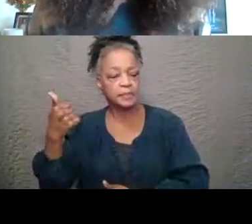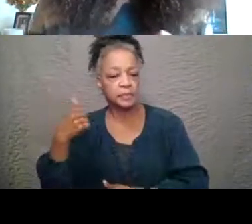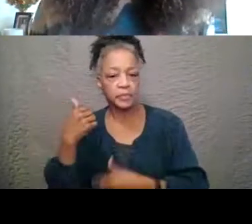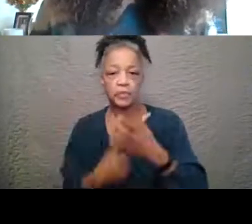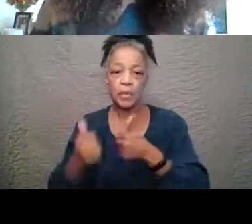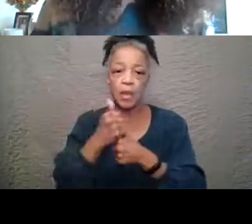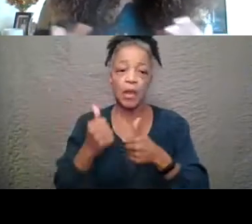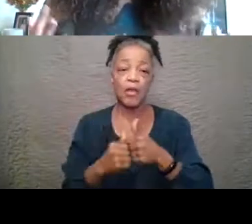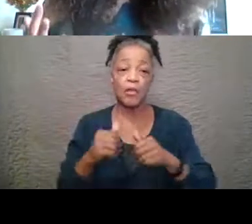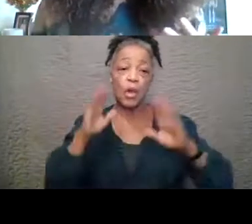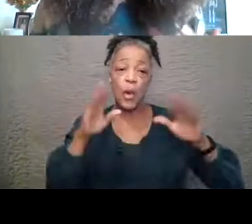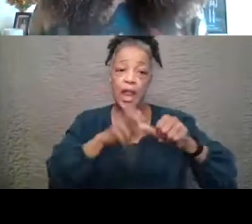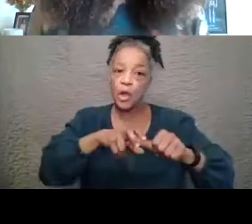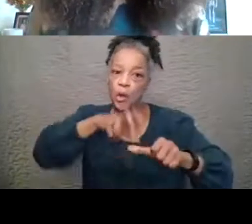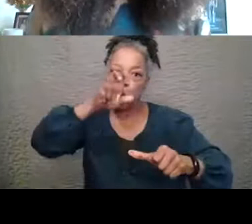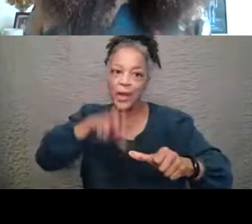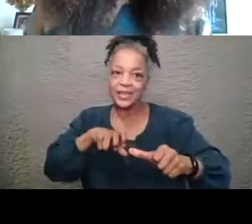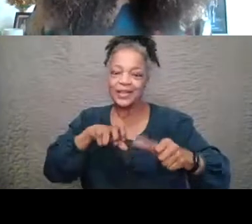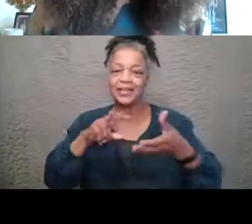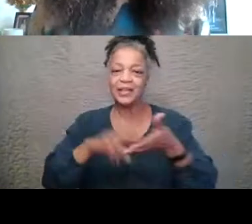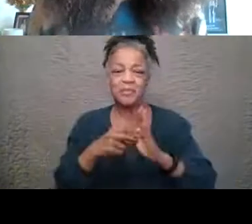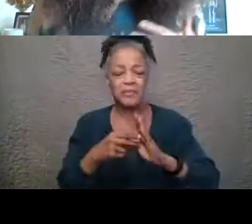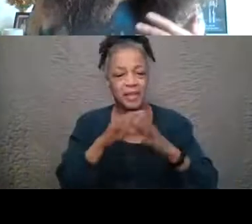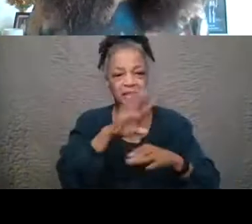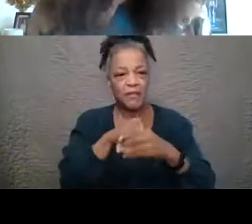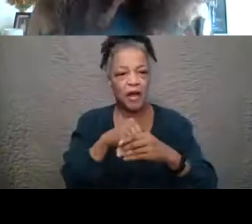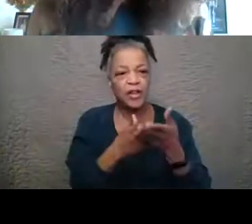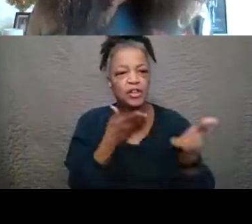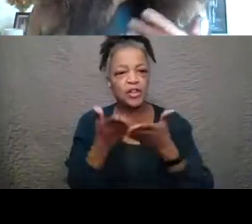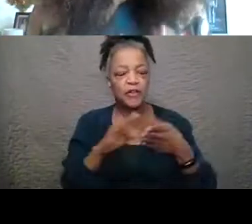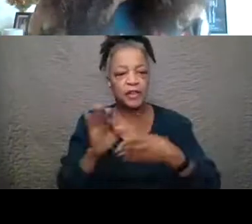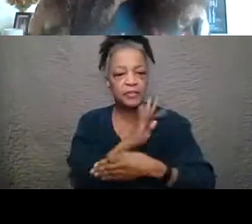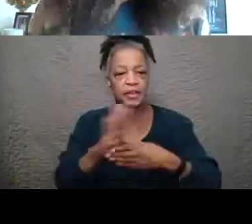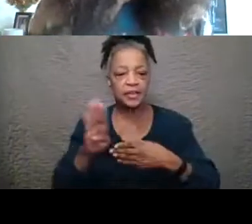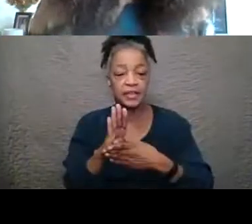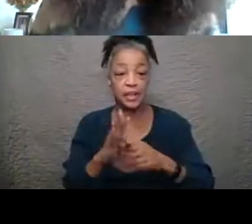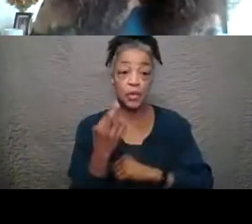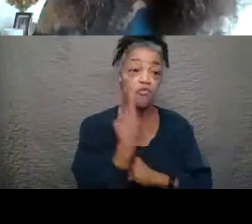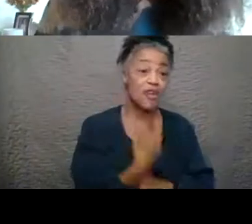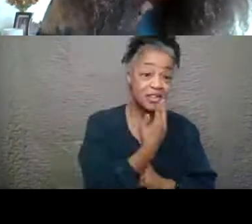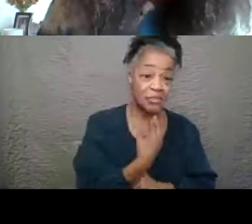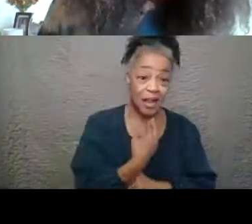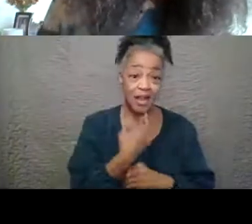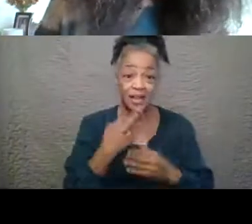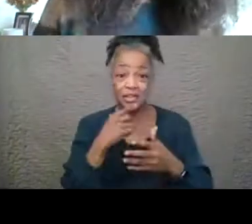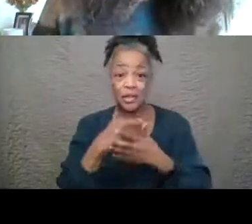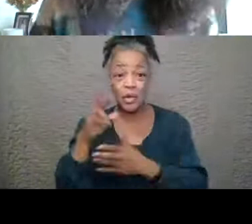Great Resignation has centered in the service industry, restaurants, that kind of thing,